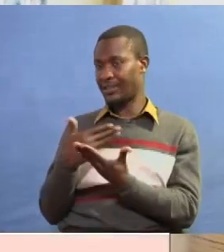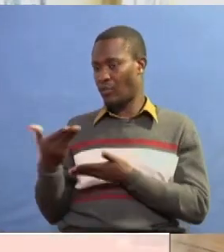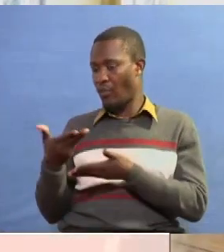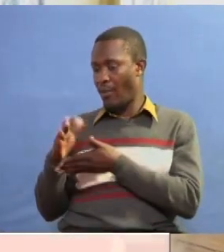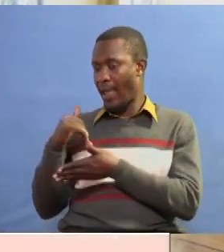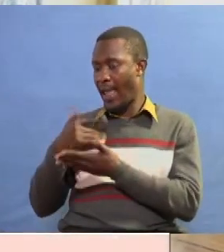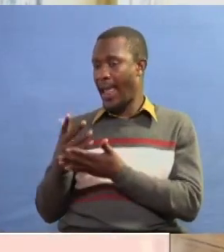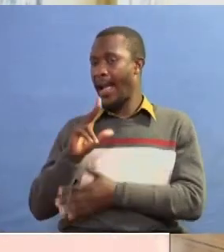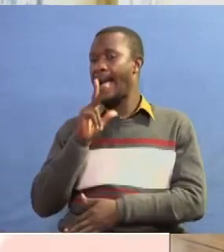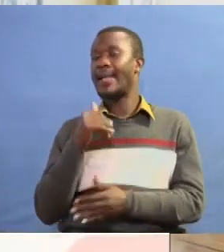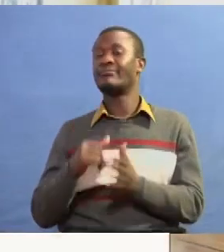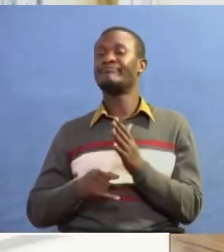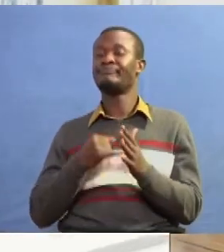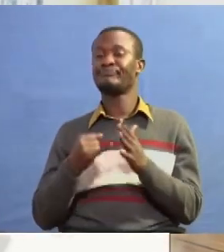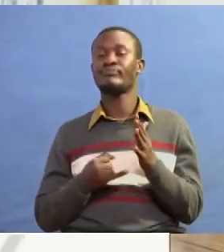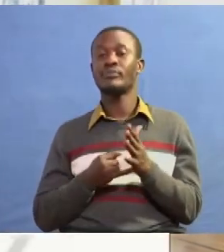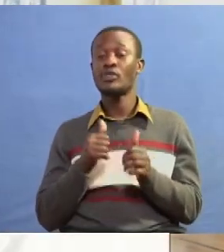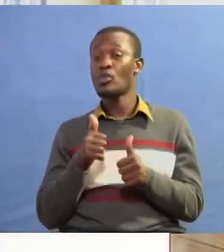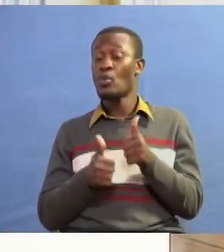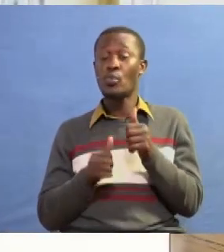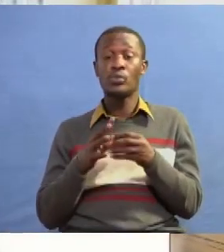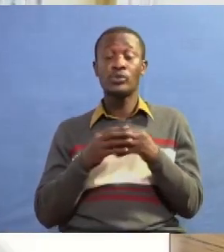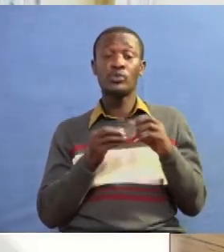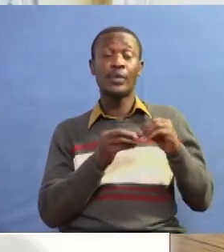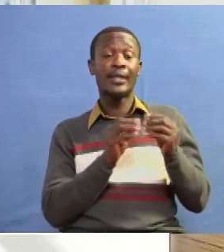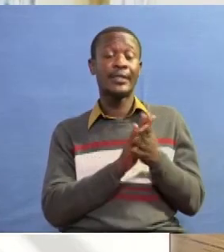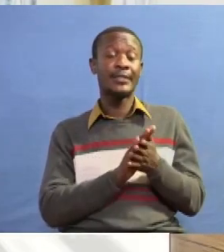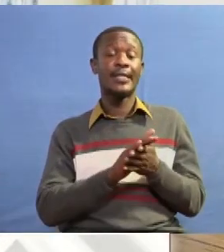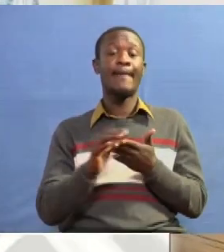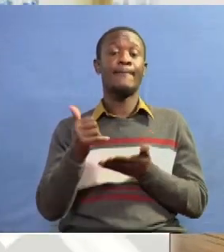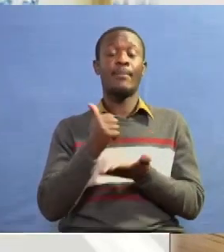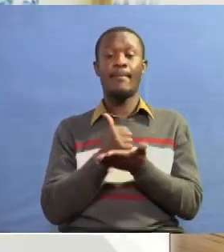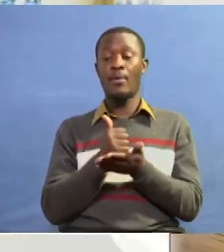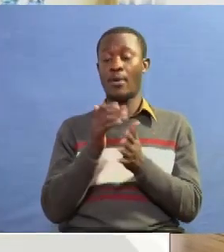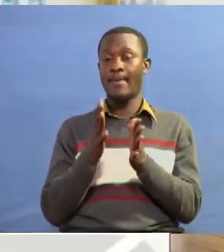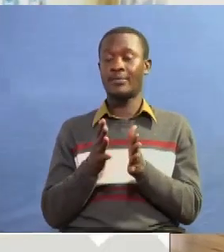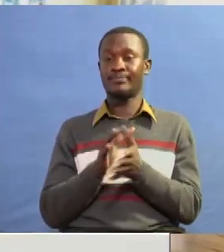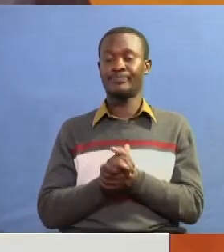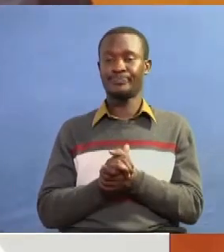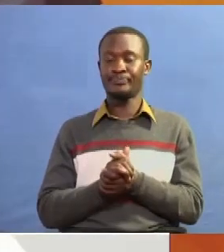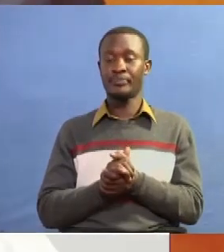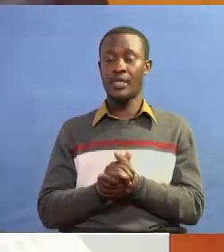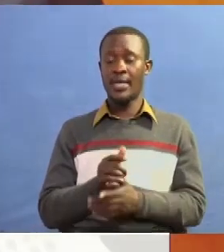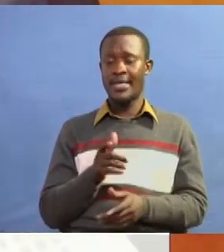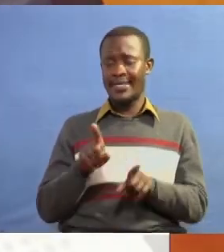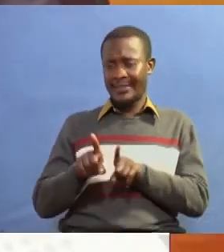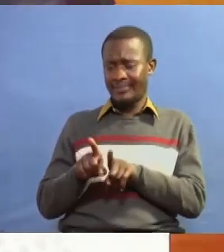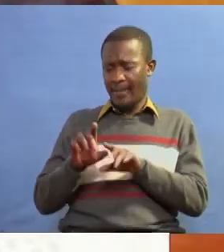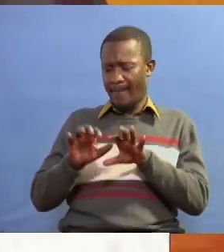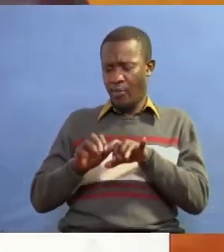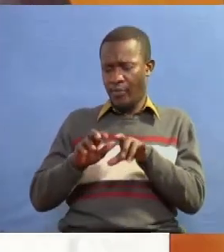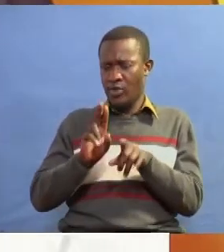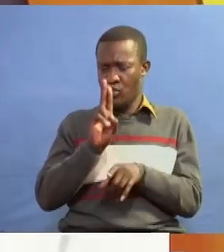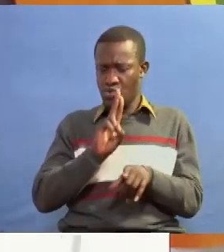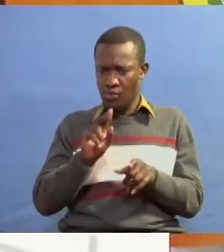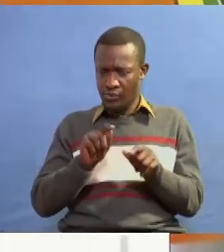manufacturing in the Kenyan industries, which will create employment for the youths. Pia hii kilimo tunataka kutumia